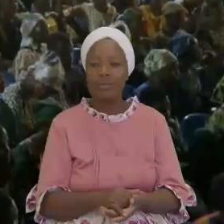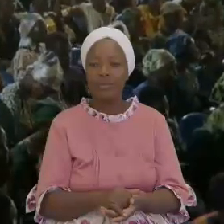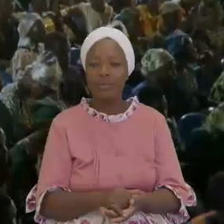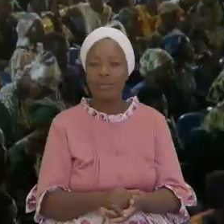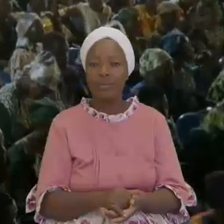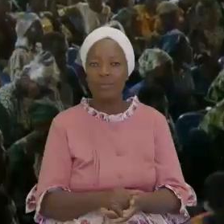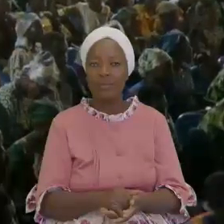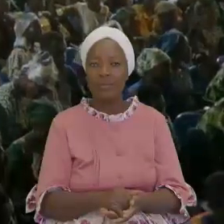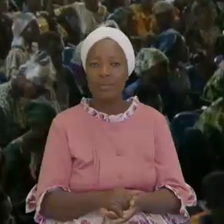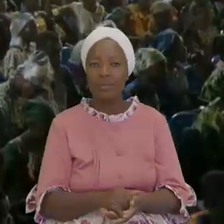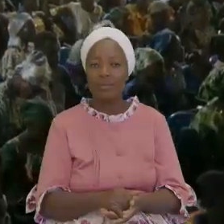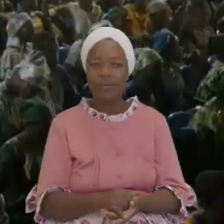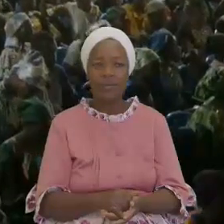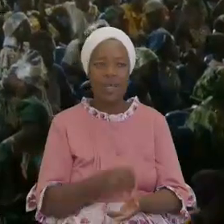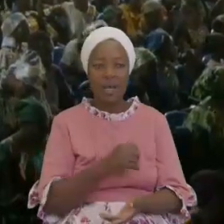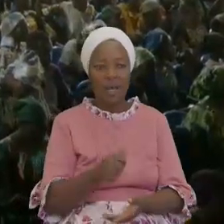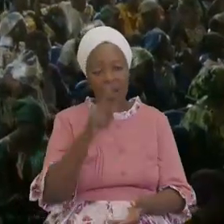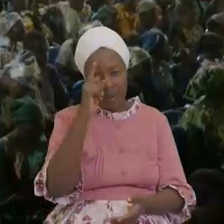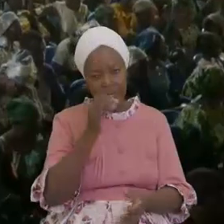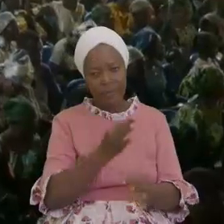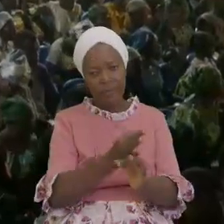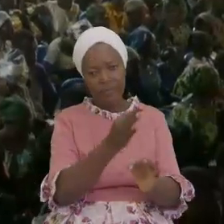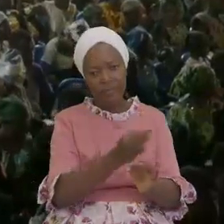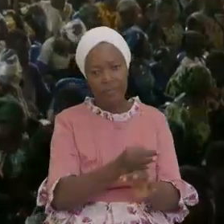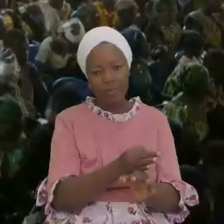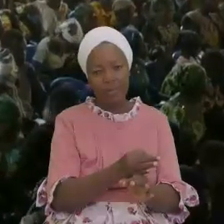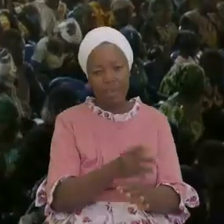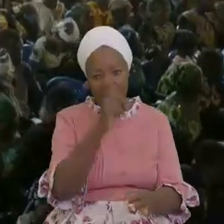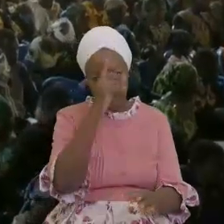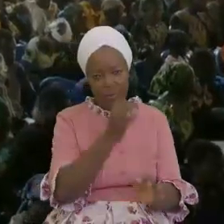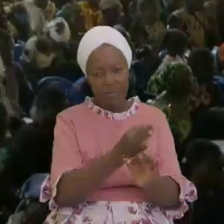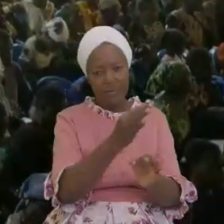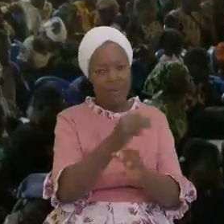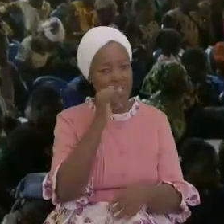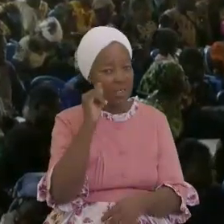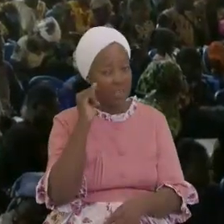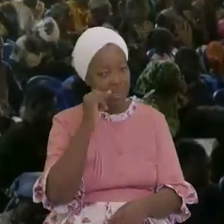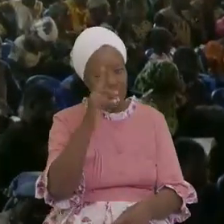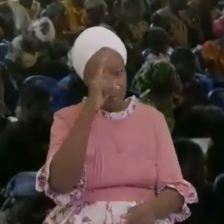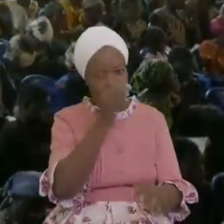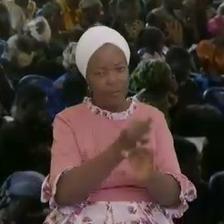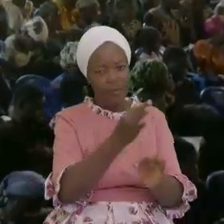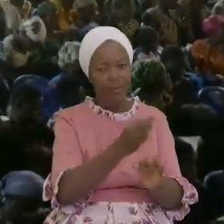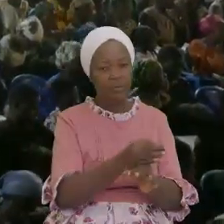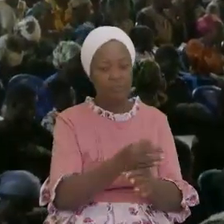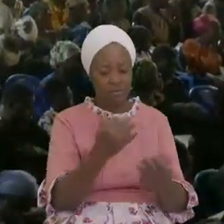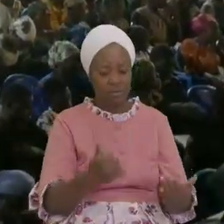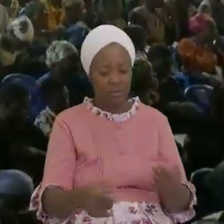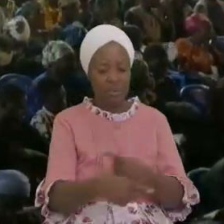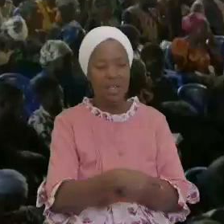I'm faithful. Faithful yesterday. Faithful today. Faithful